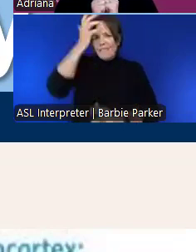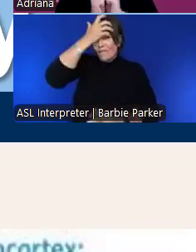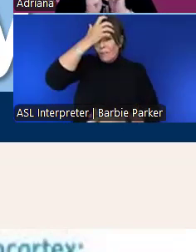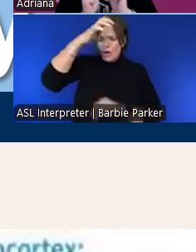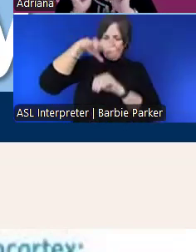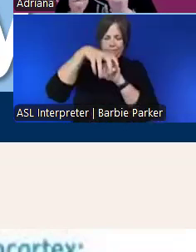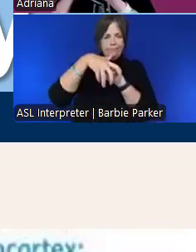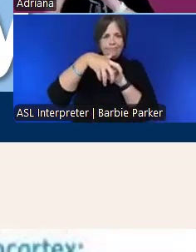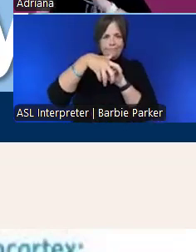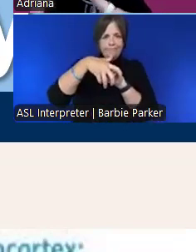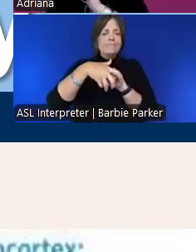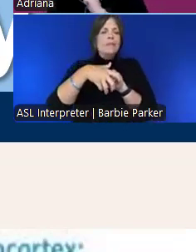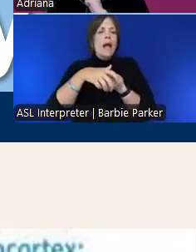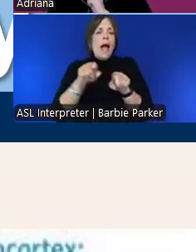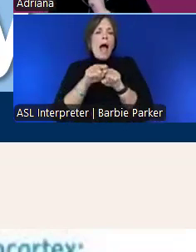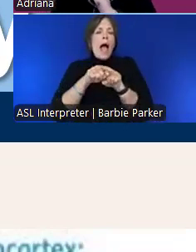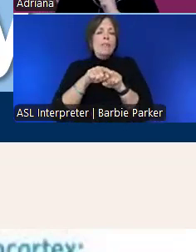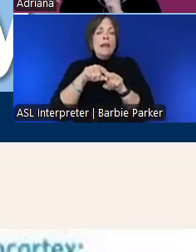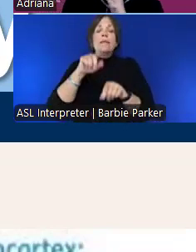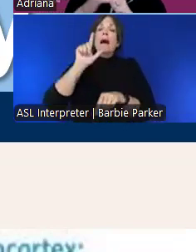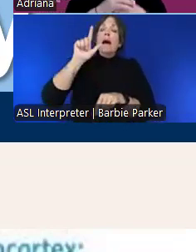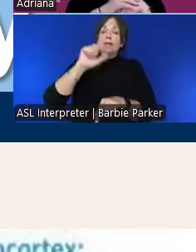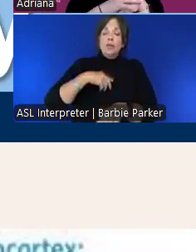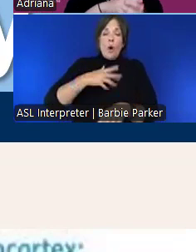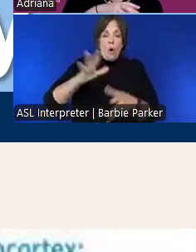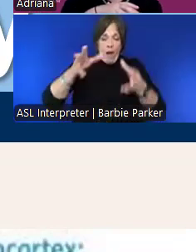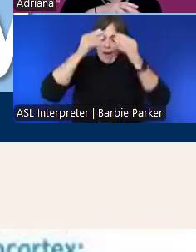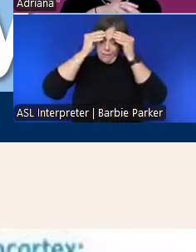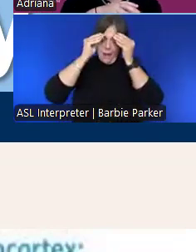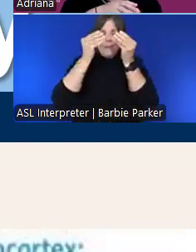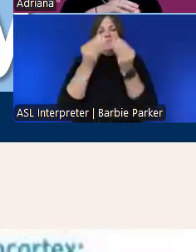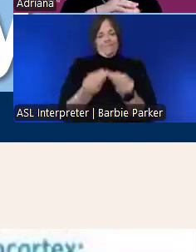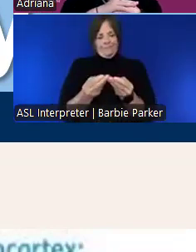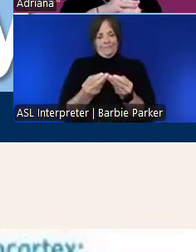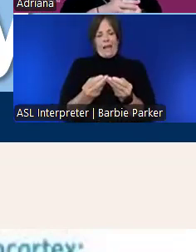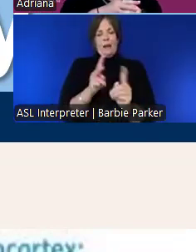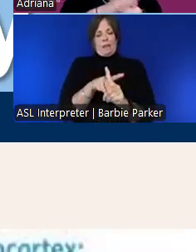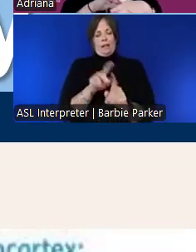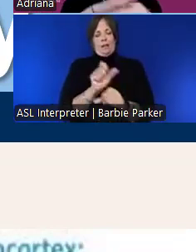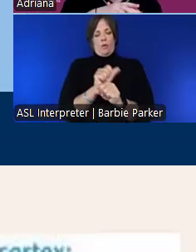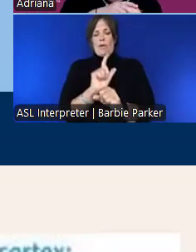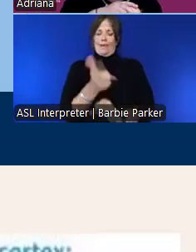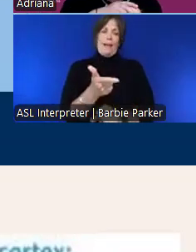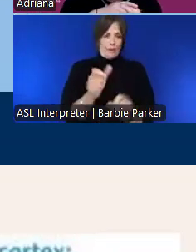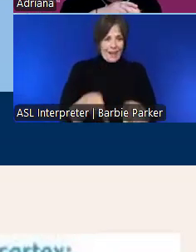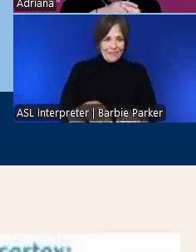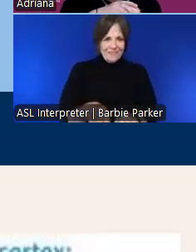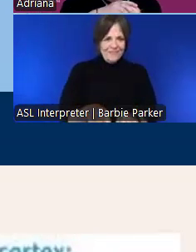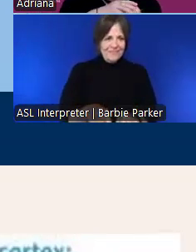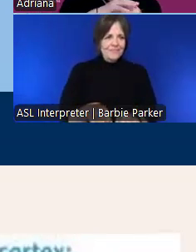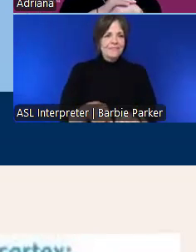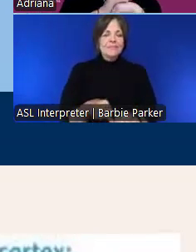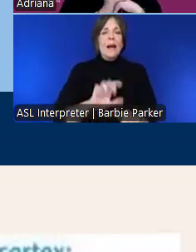and then be able to retrieve it and apply it later on in your work. We have the limbic